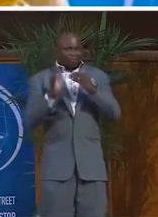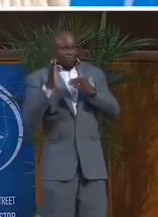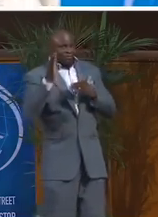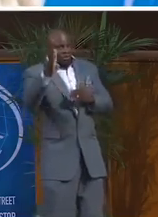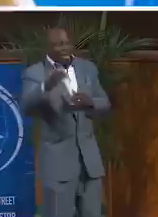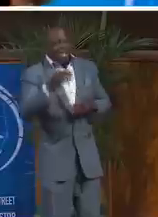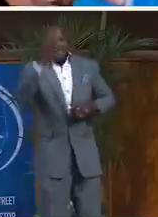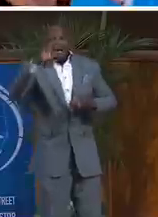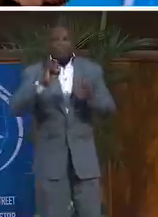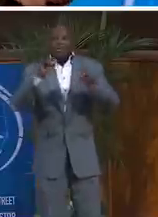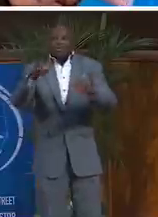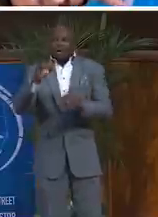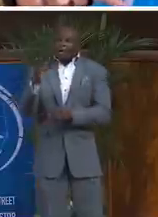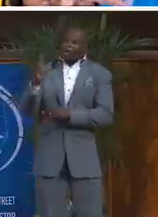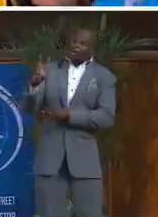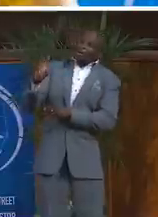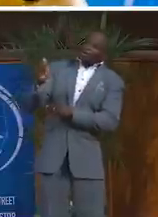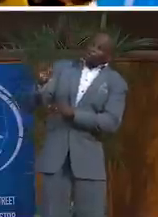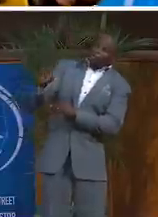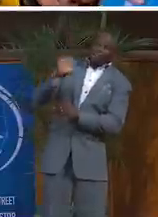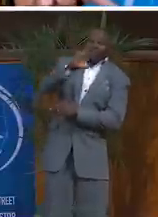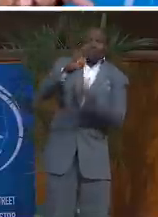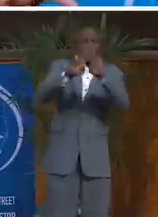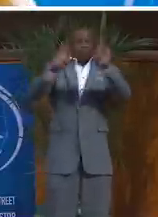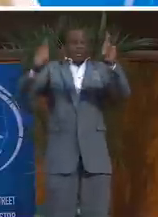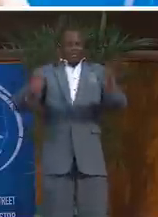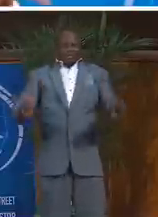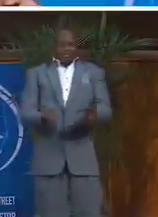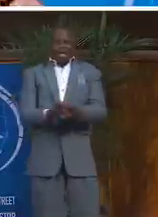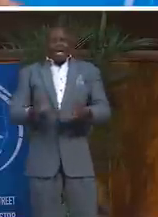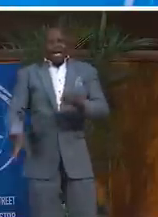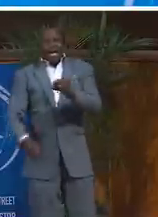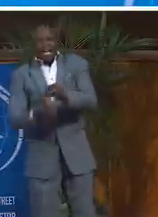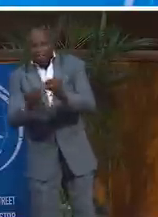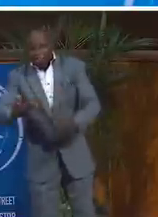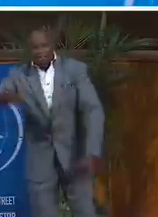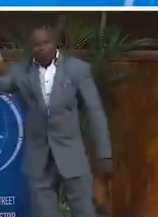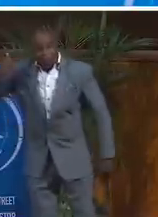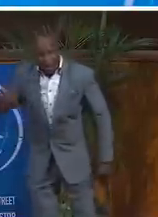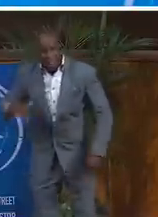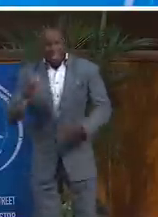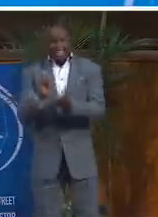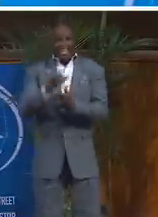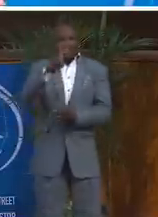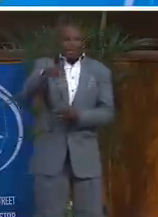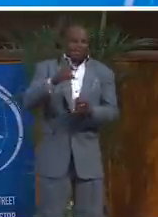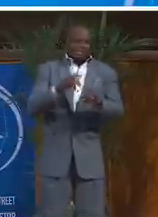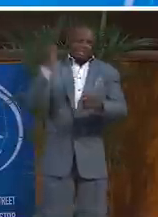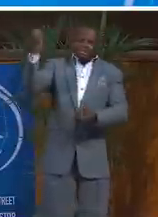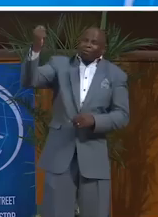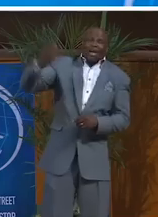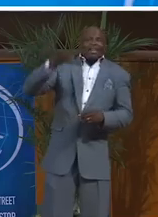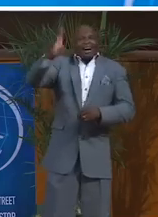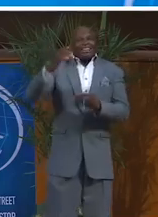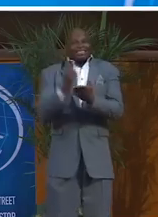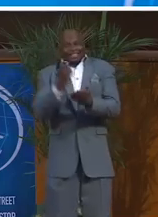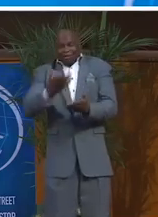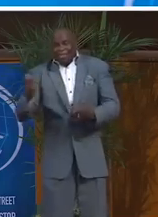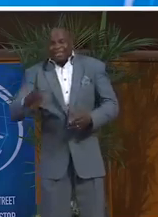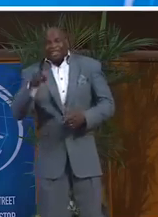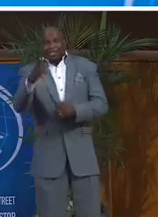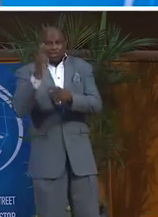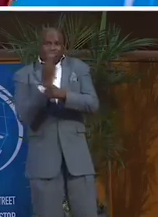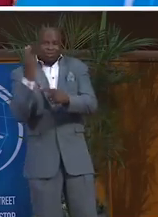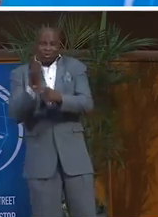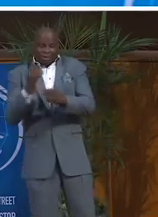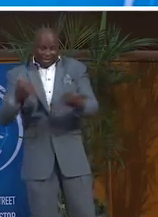has put some was on your resume. God has put some was in your testimony. God has taken some things that